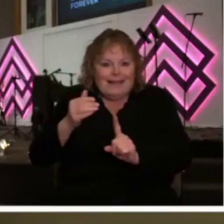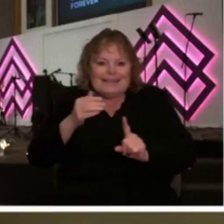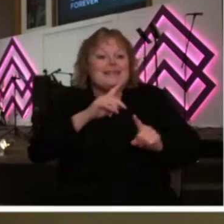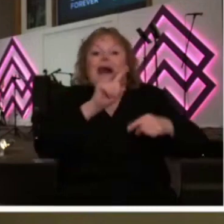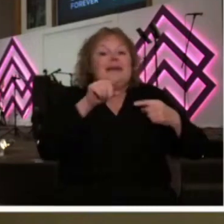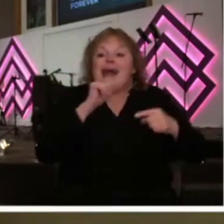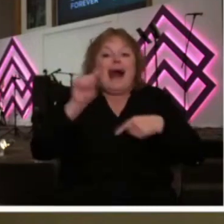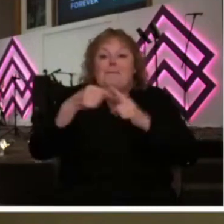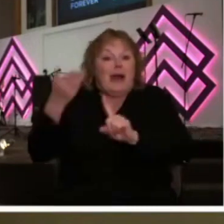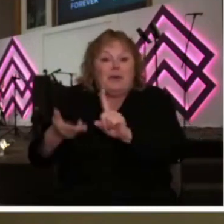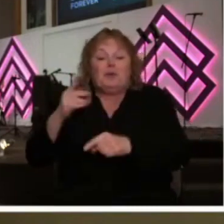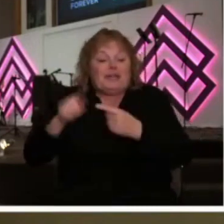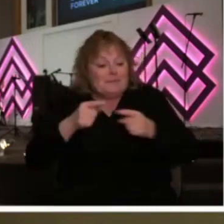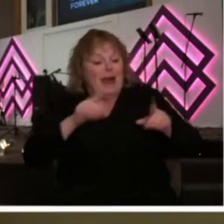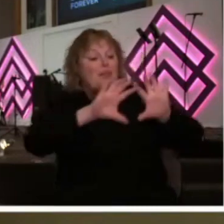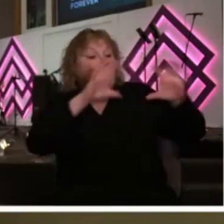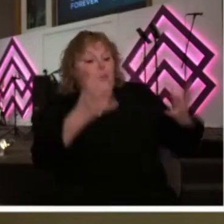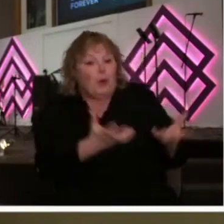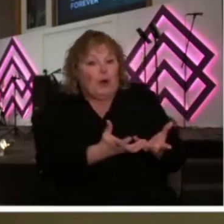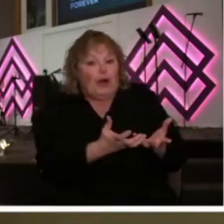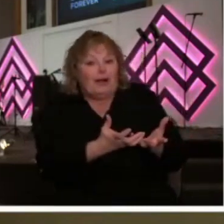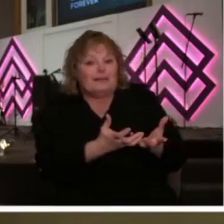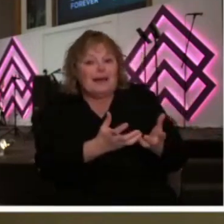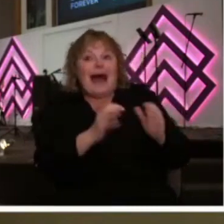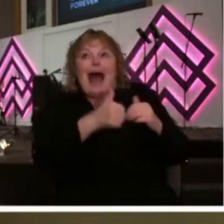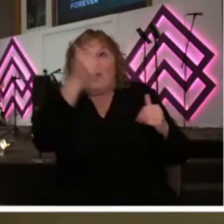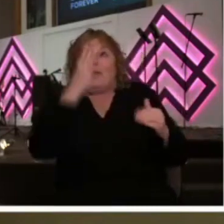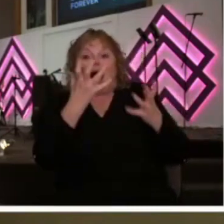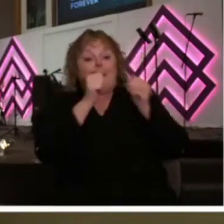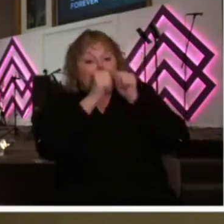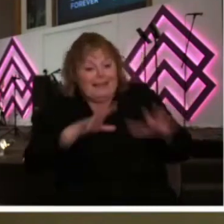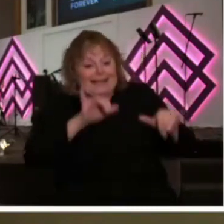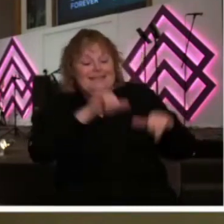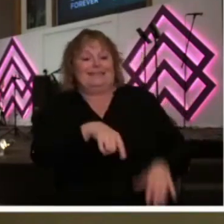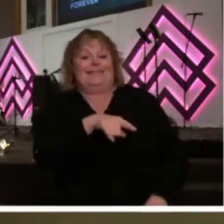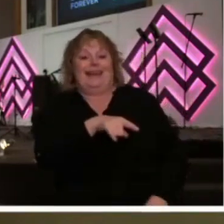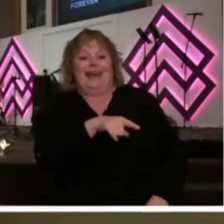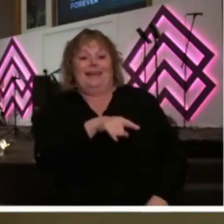invites you to be a part of that. And when you get in on that, you understand that